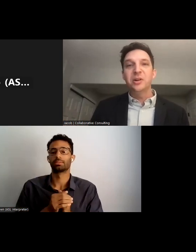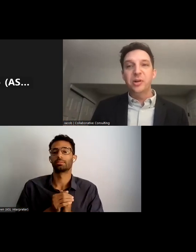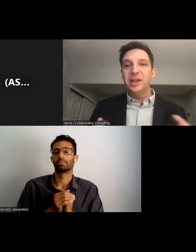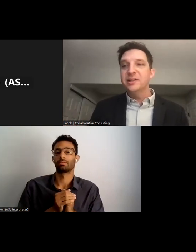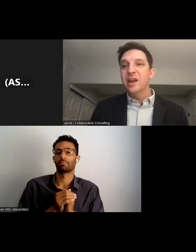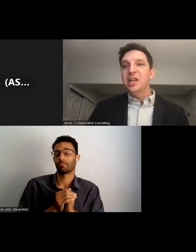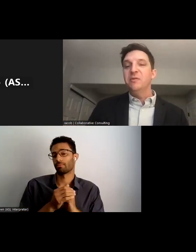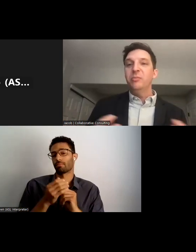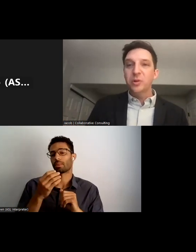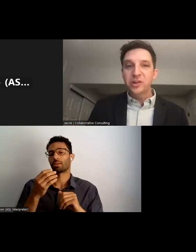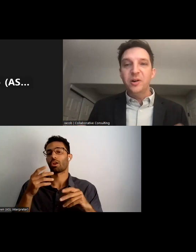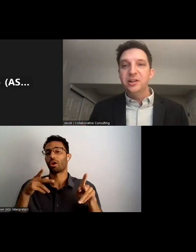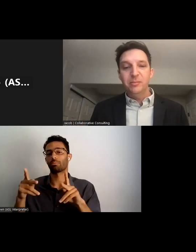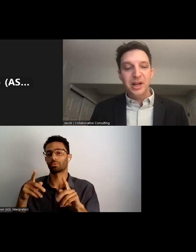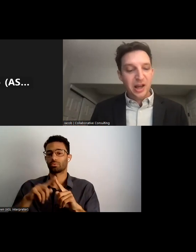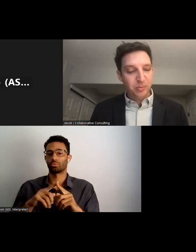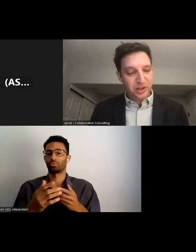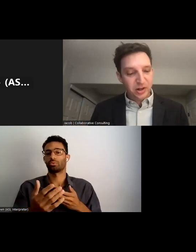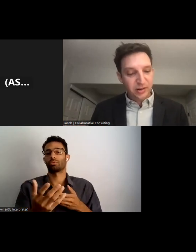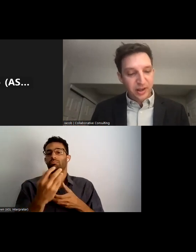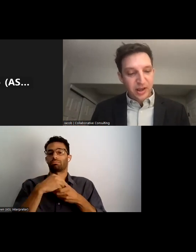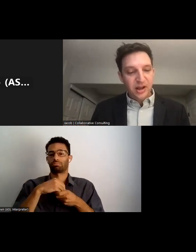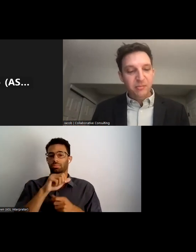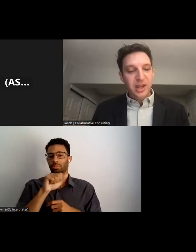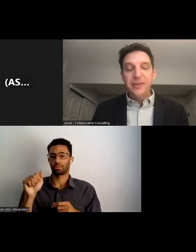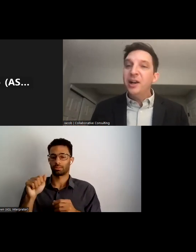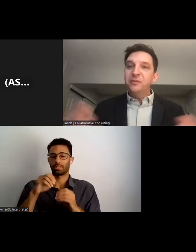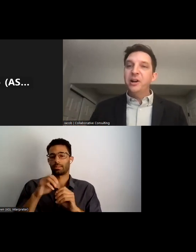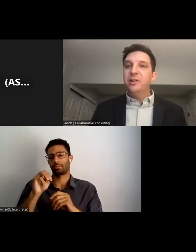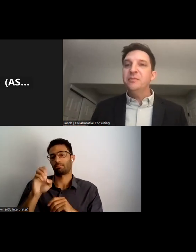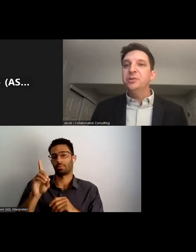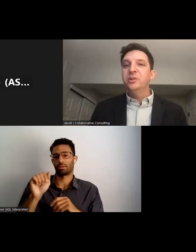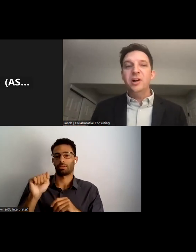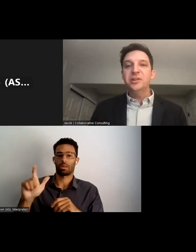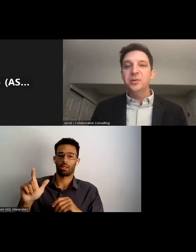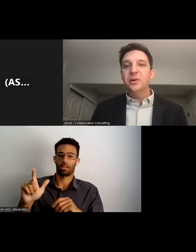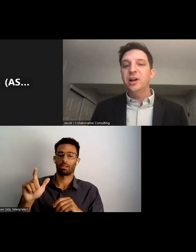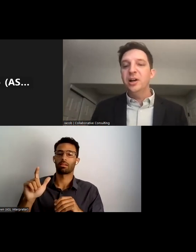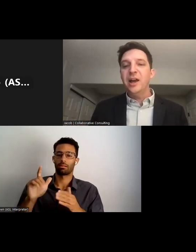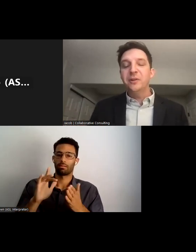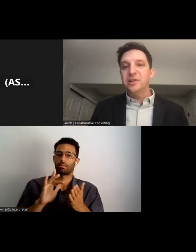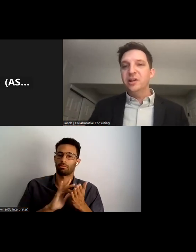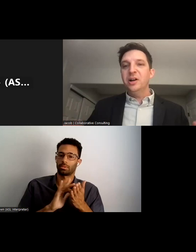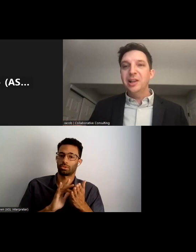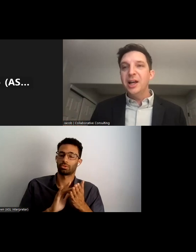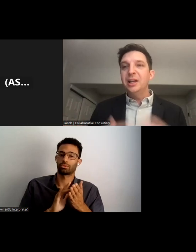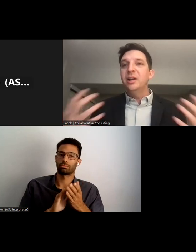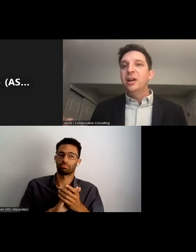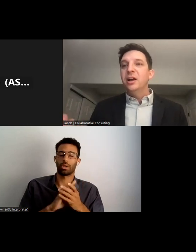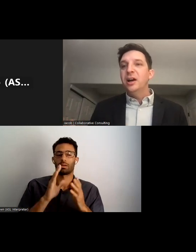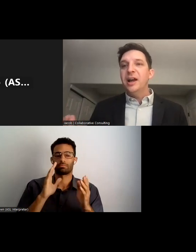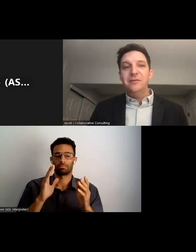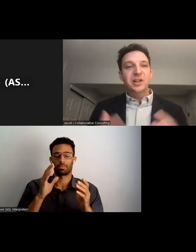bring the AAAs even more so into the Medi-Cal picture. And then at the federal level too, also efforts to